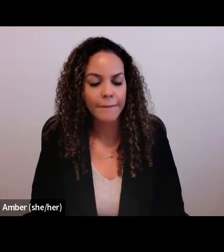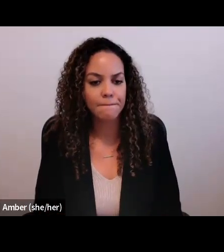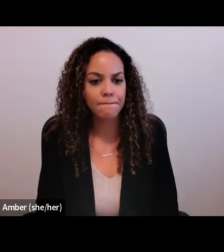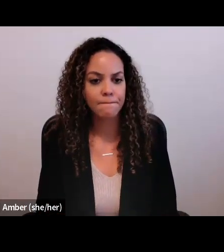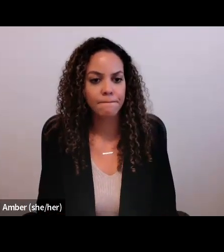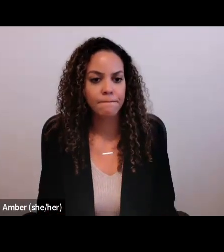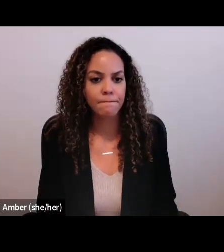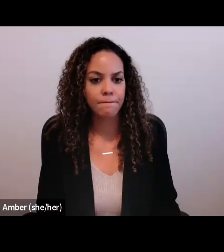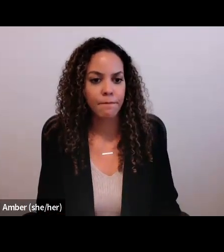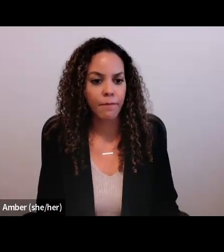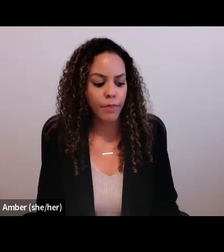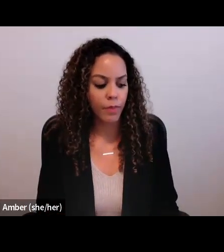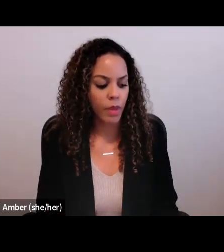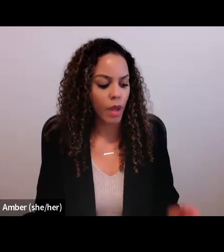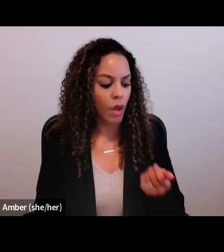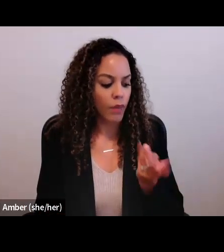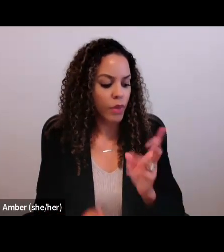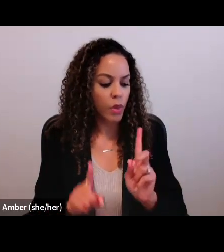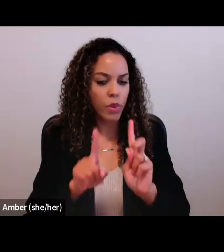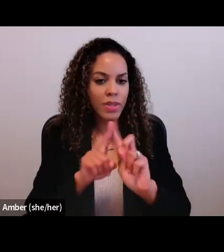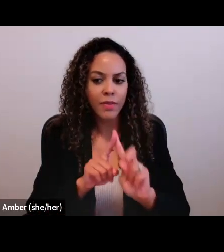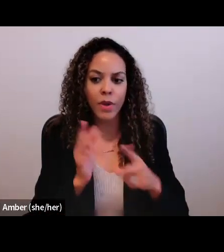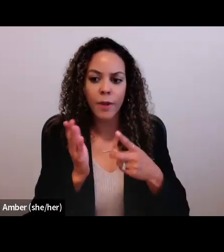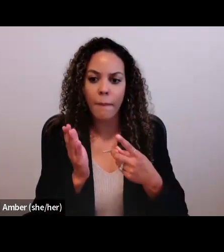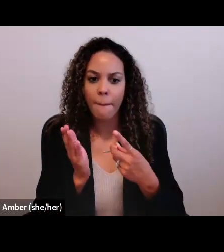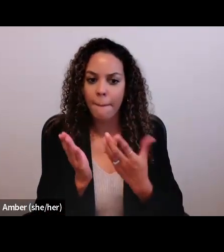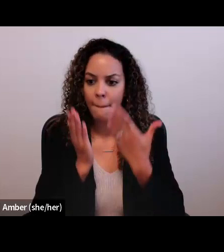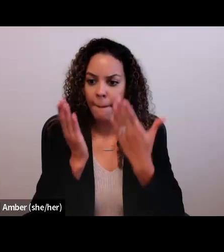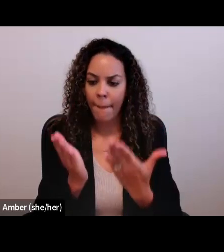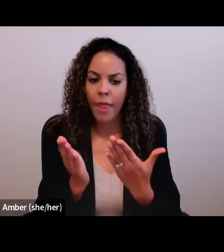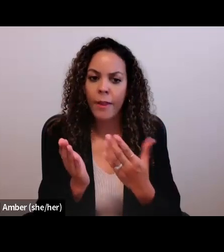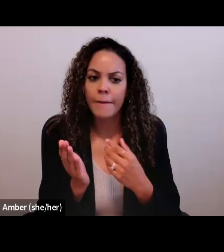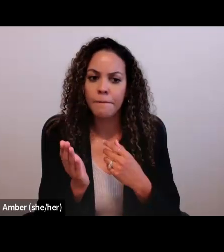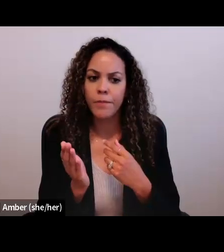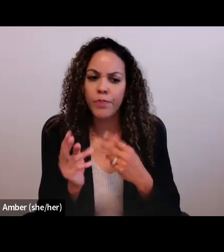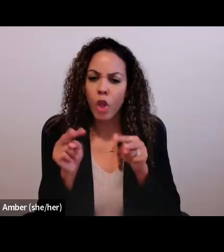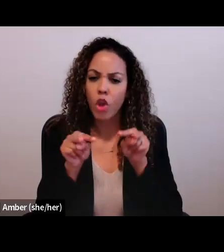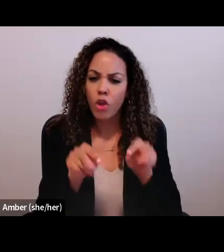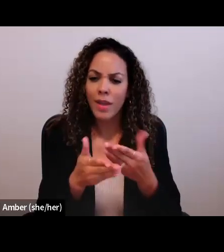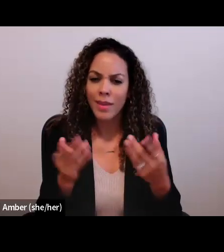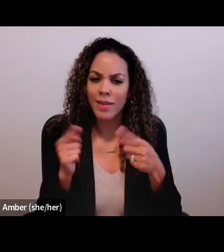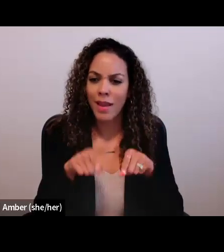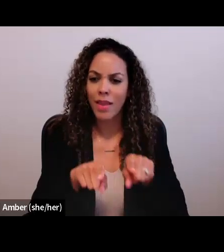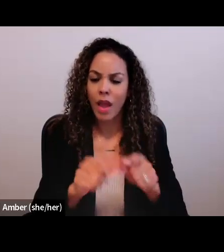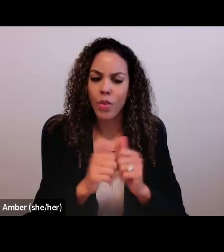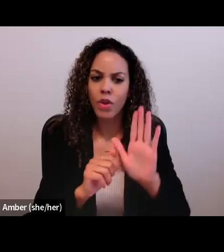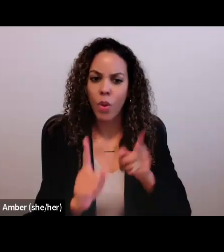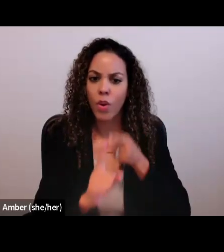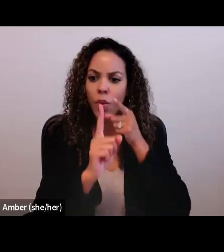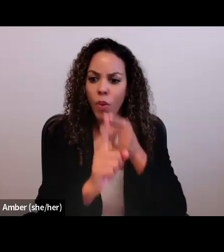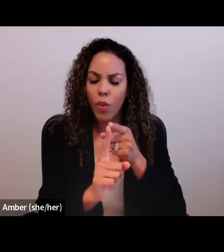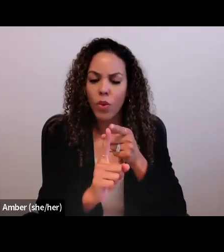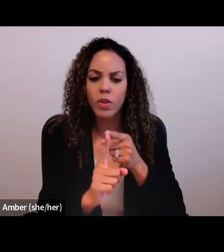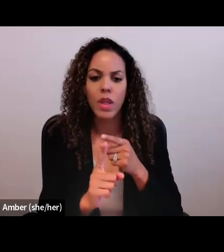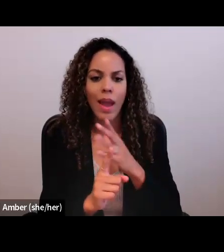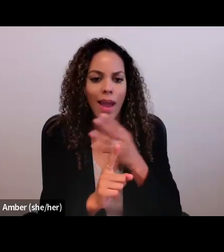A couple of different recommendations. Research different journals. Look for those that are aligned with the goals that you intend, with your goals and